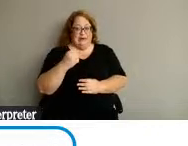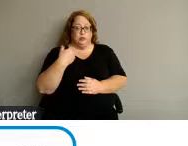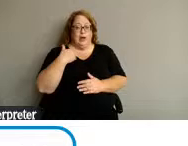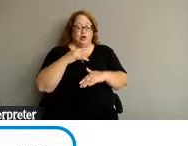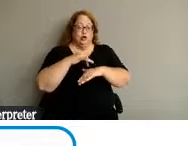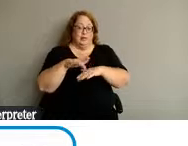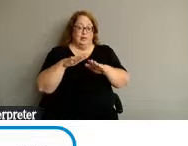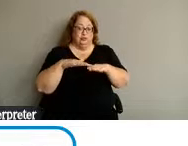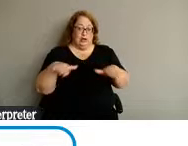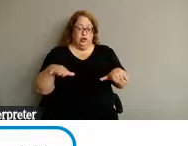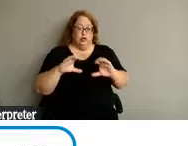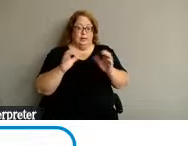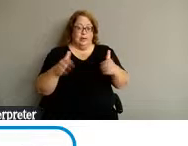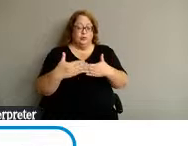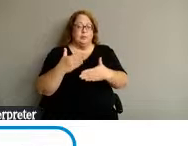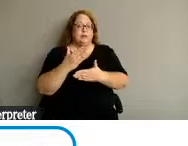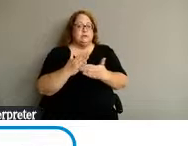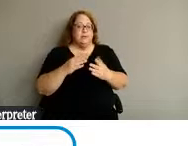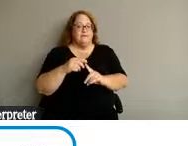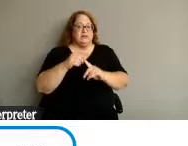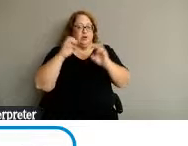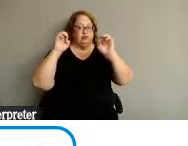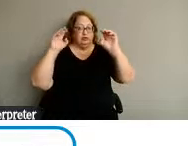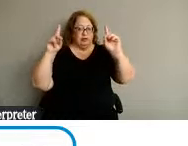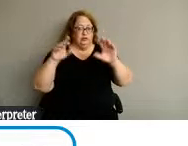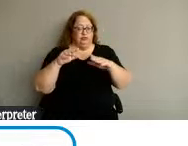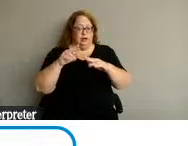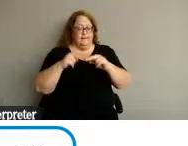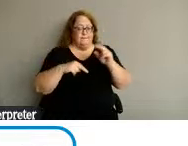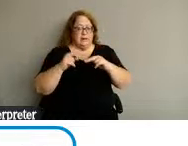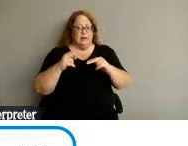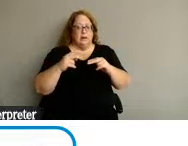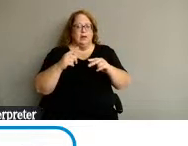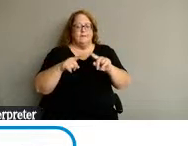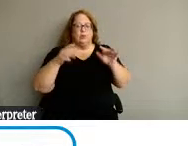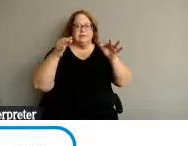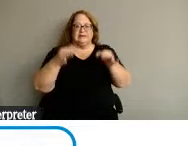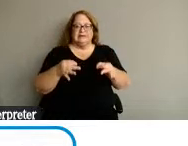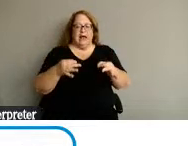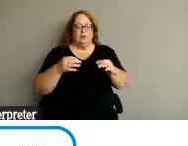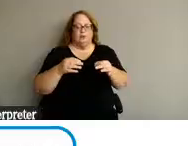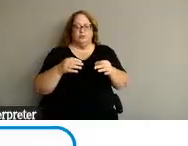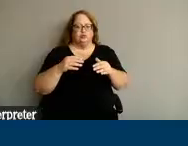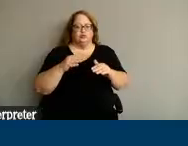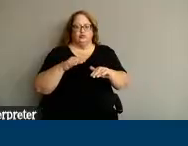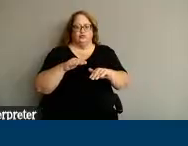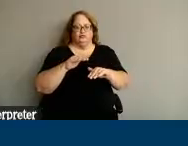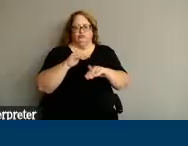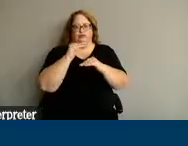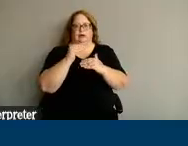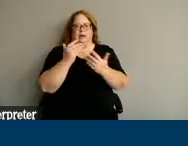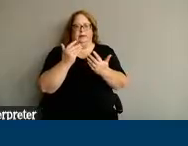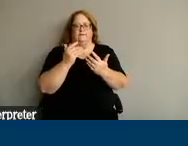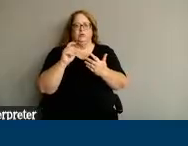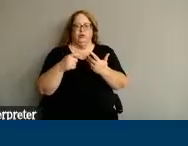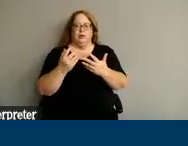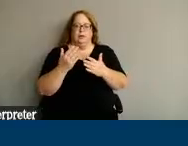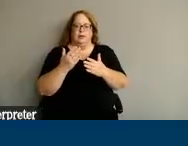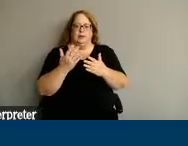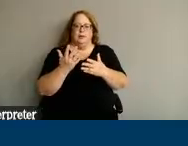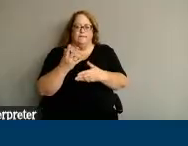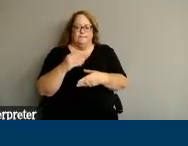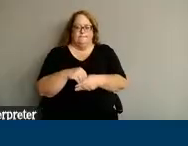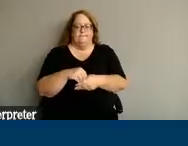childhood classrooms in some of the special education buildings. It was decided that that was too restrictive, that we should participate more